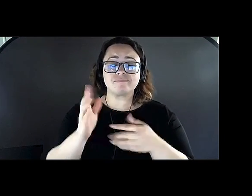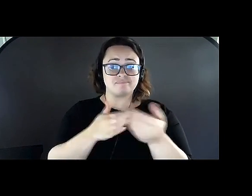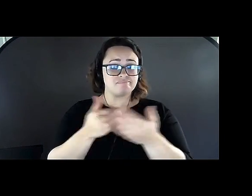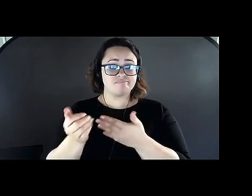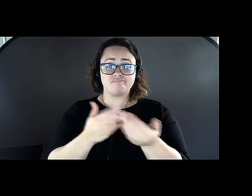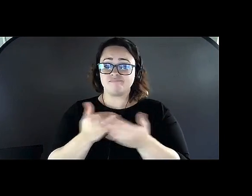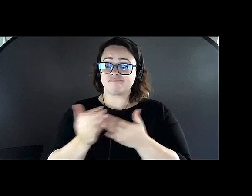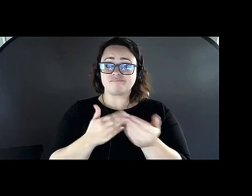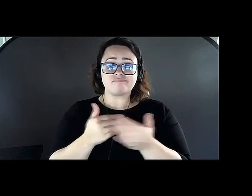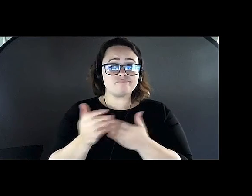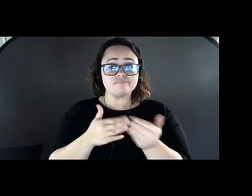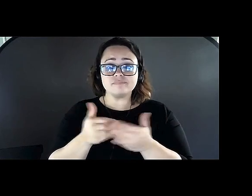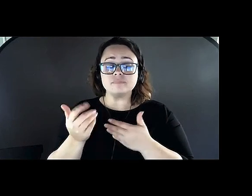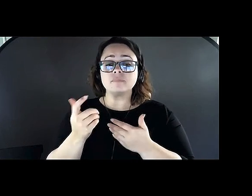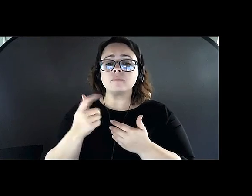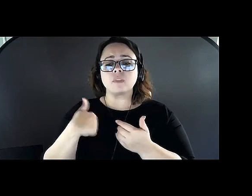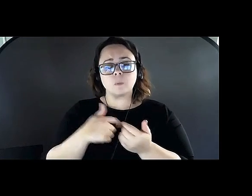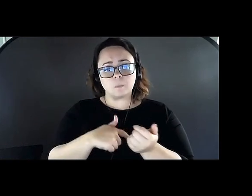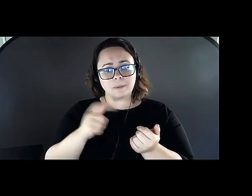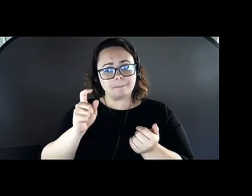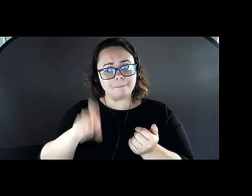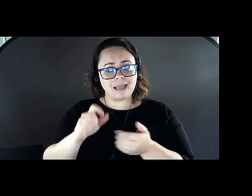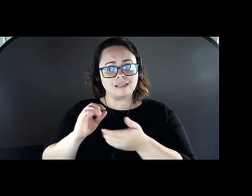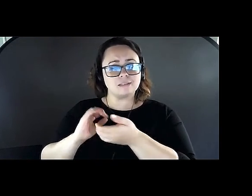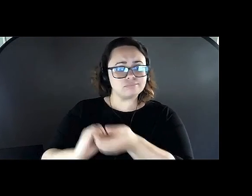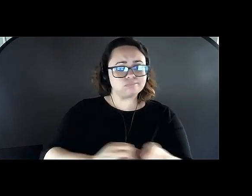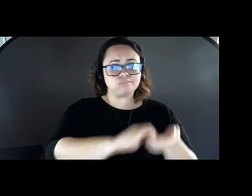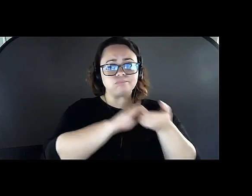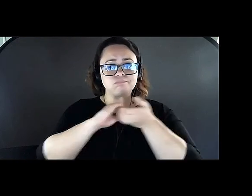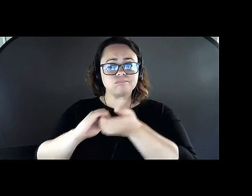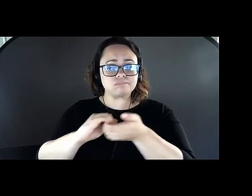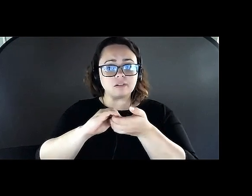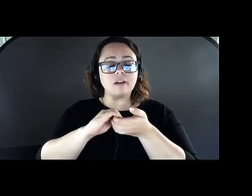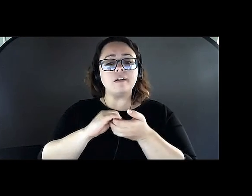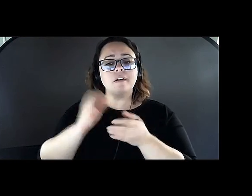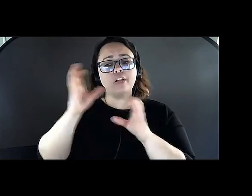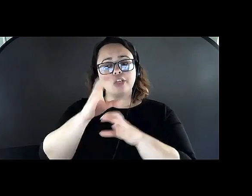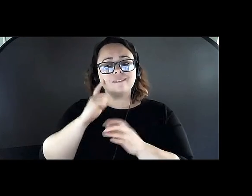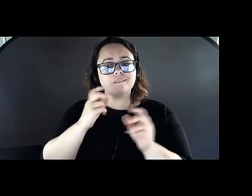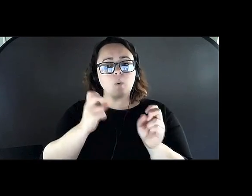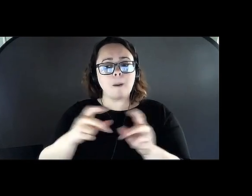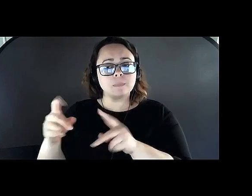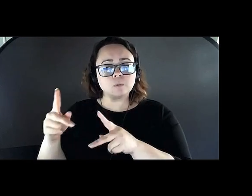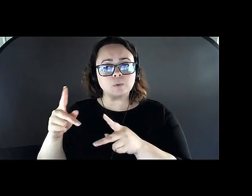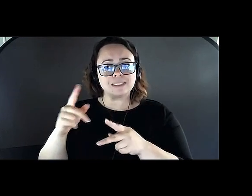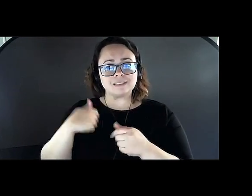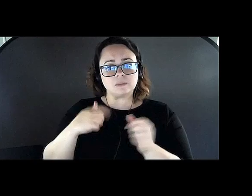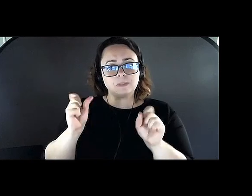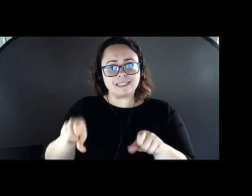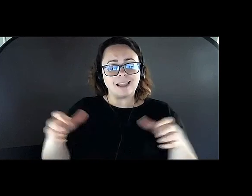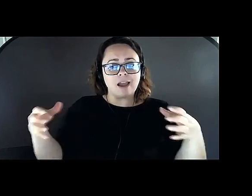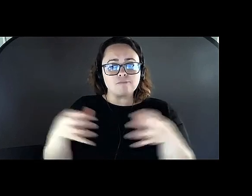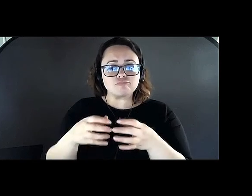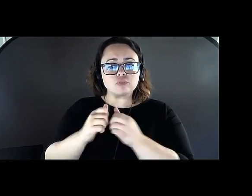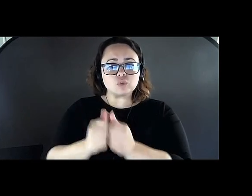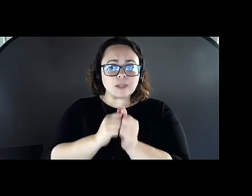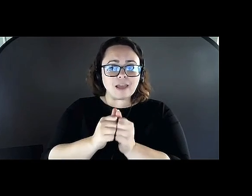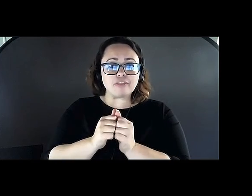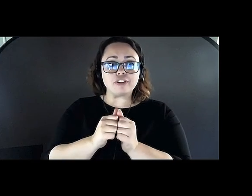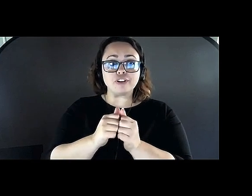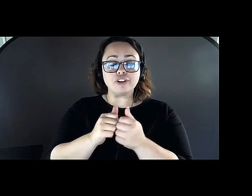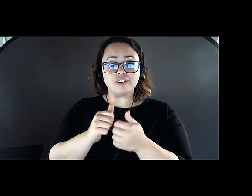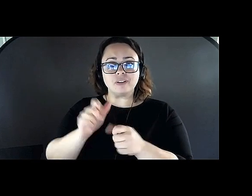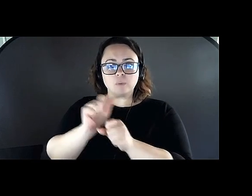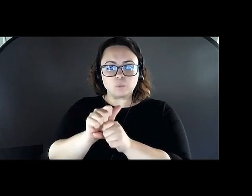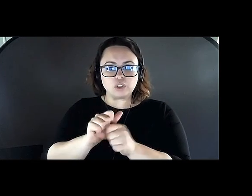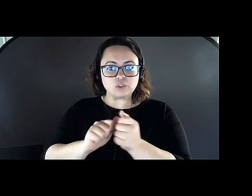Regardless of those constraints, we need to unify our efforts, look for those opportunities that we could come together, scale,